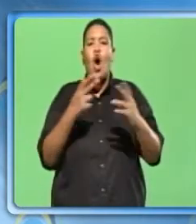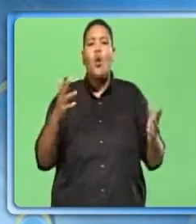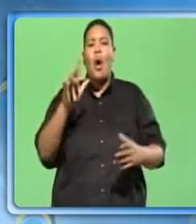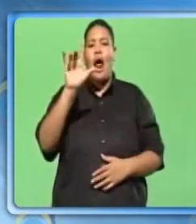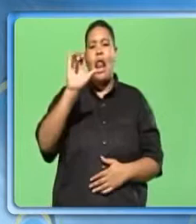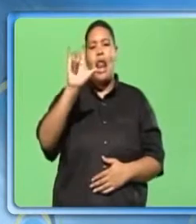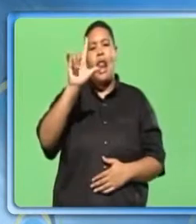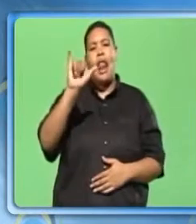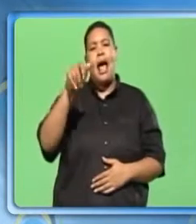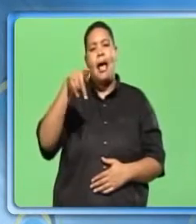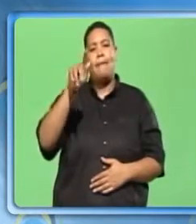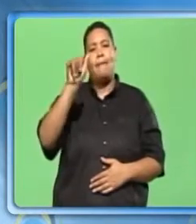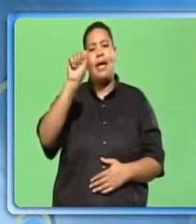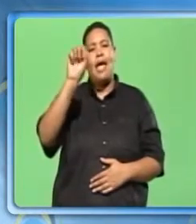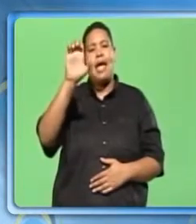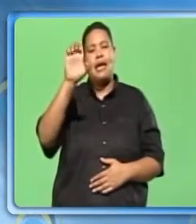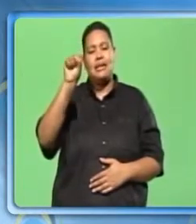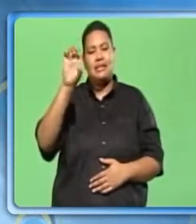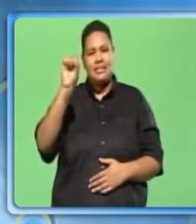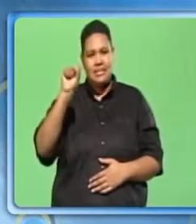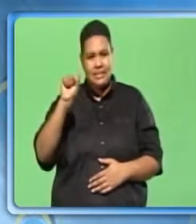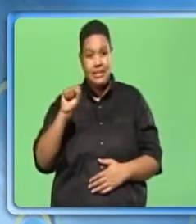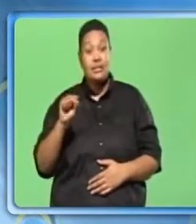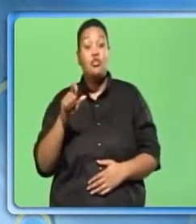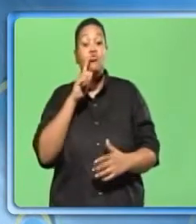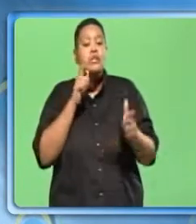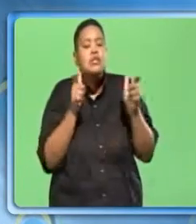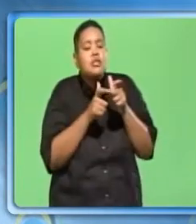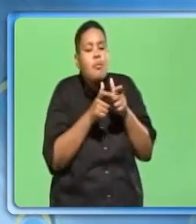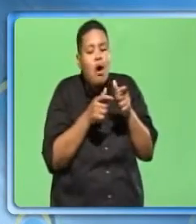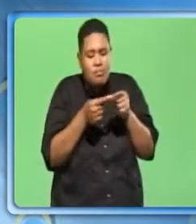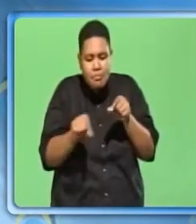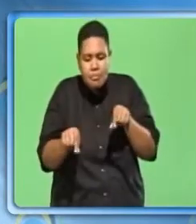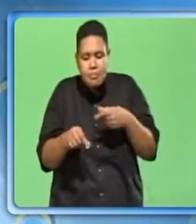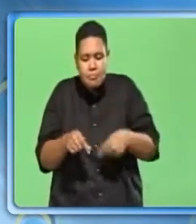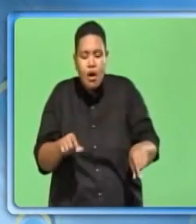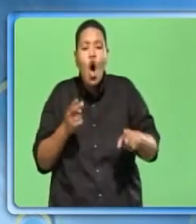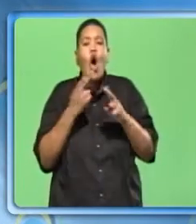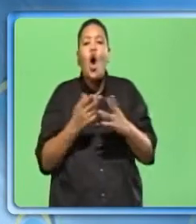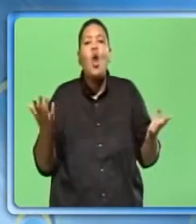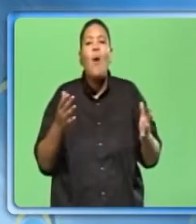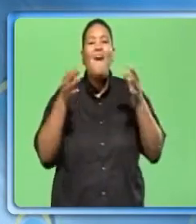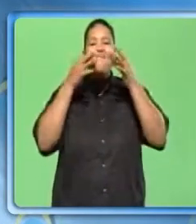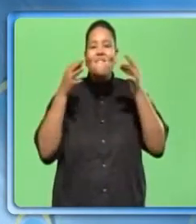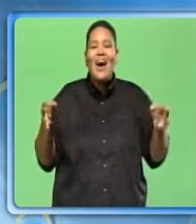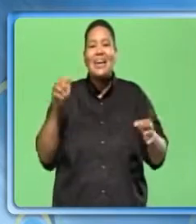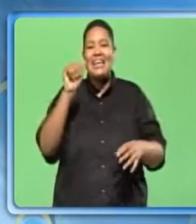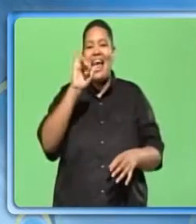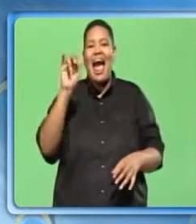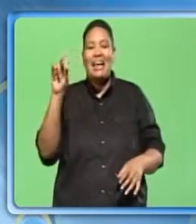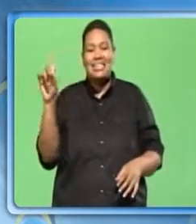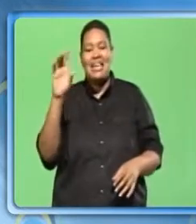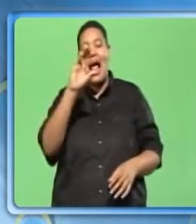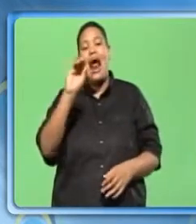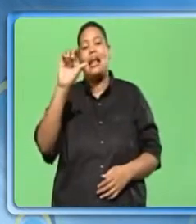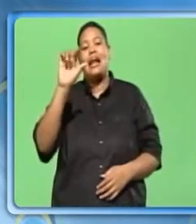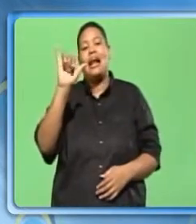For example, lipase, which breaks down fats into smaller units called fatty acid and glycerol.